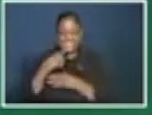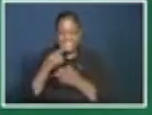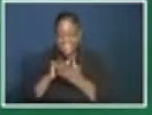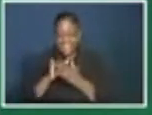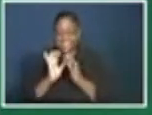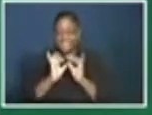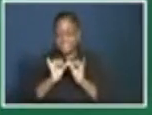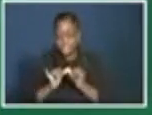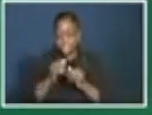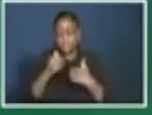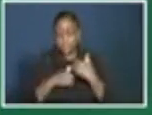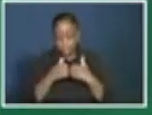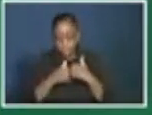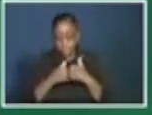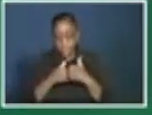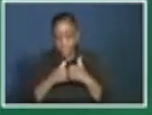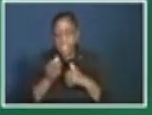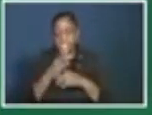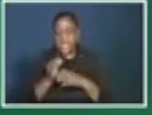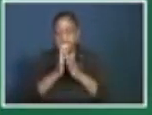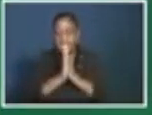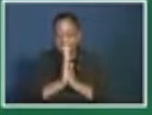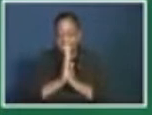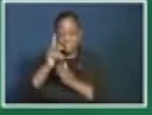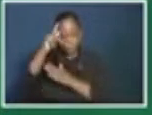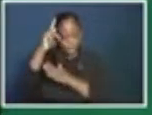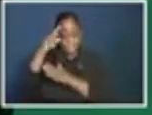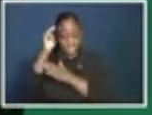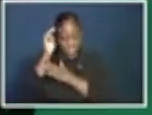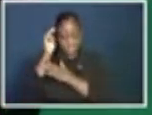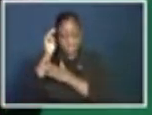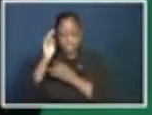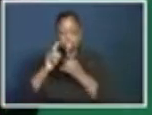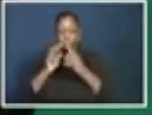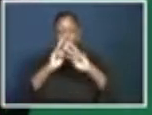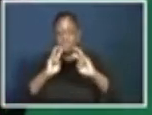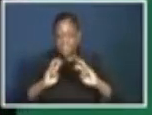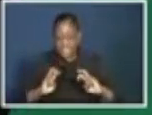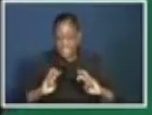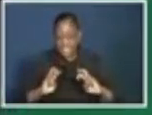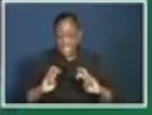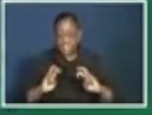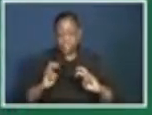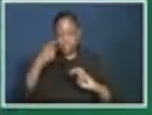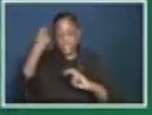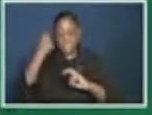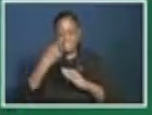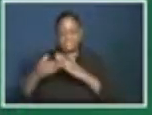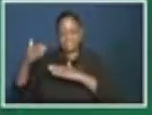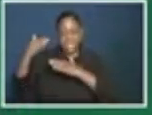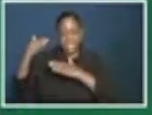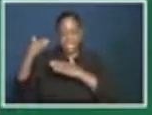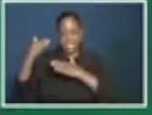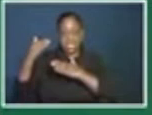problem, and I asked the Prime Minister to investigate that matter, as in the past, this was